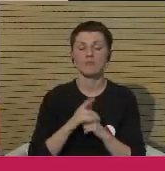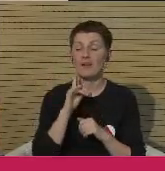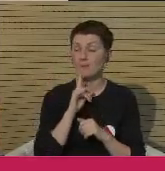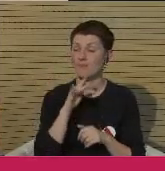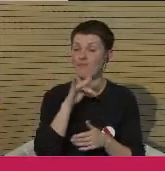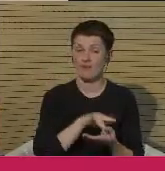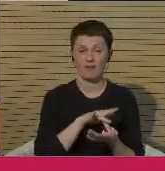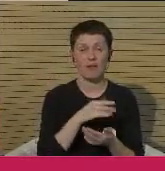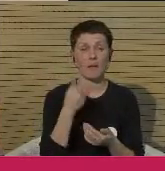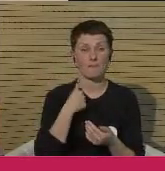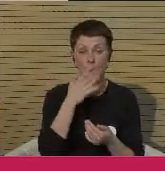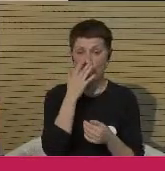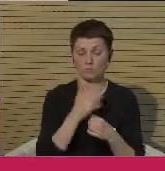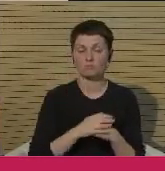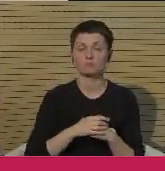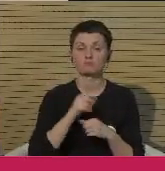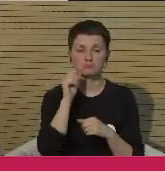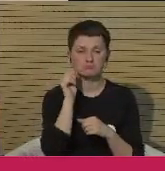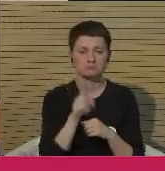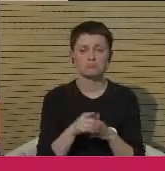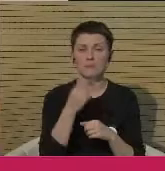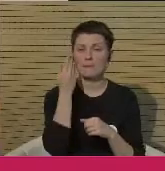say, is that Belarus